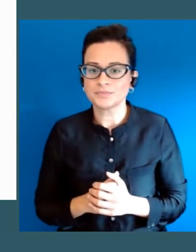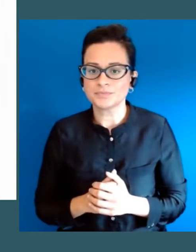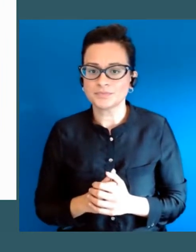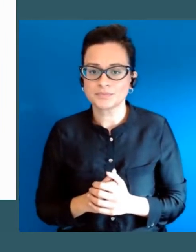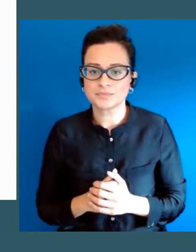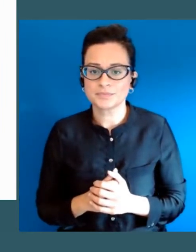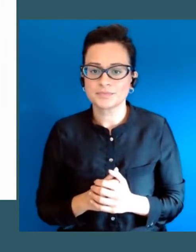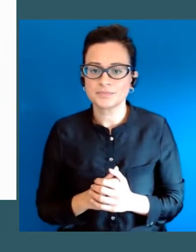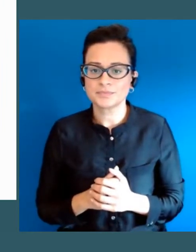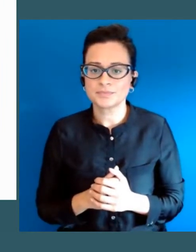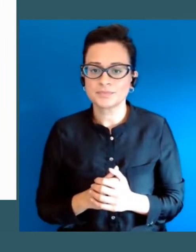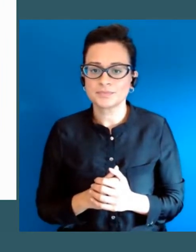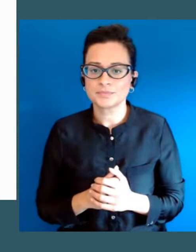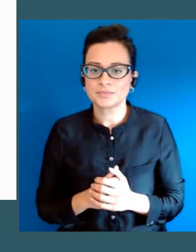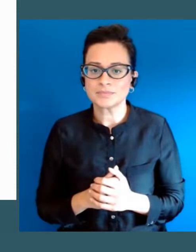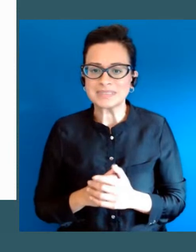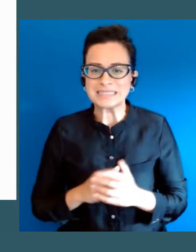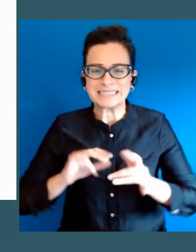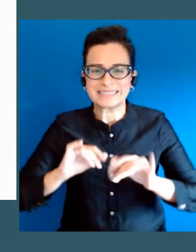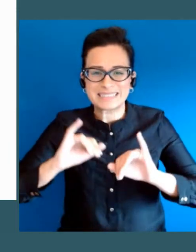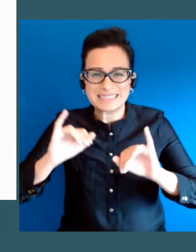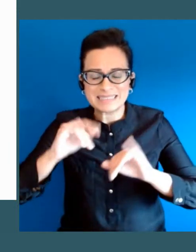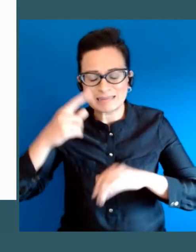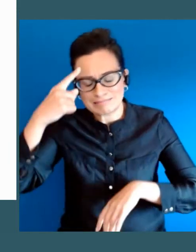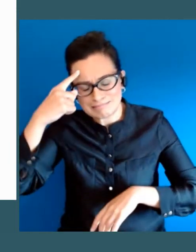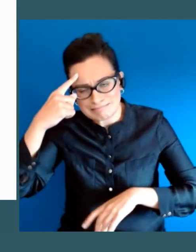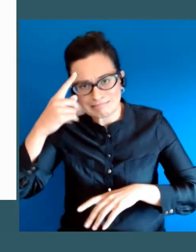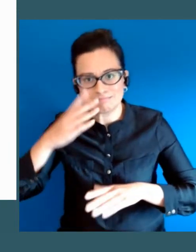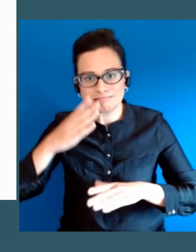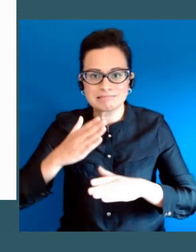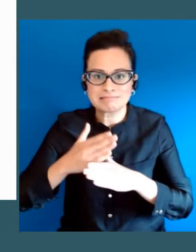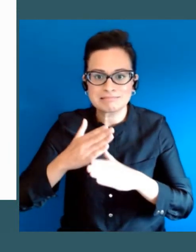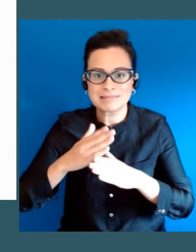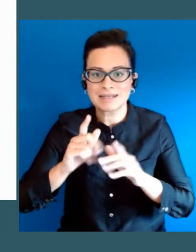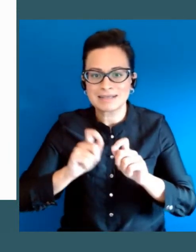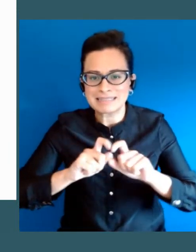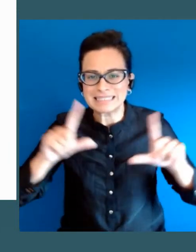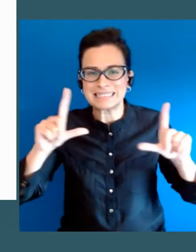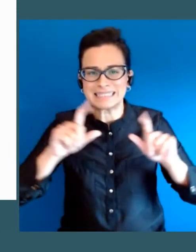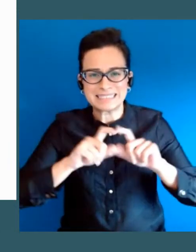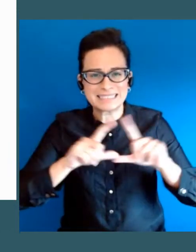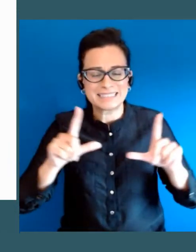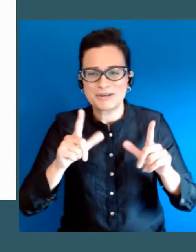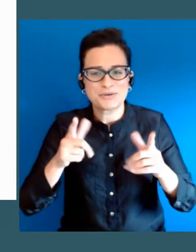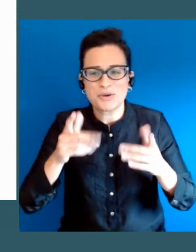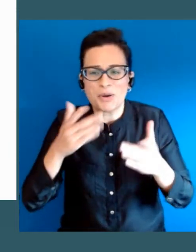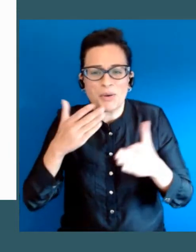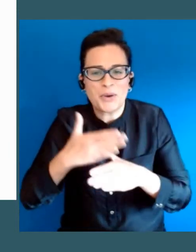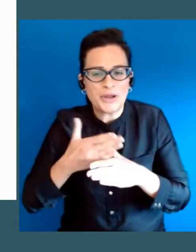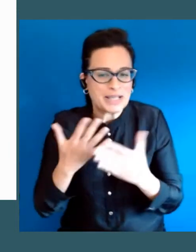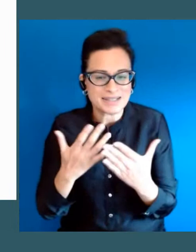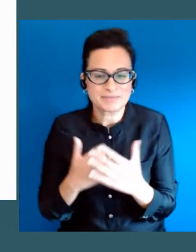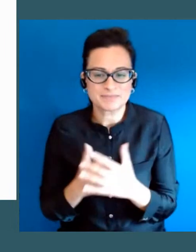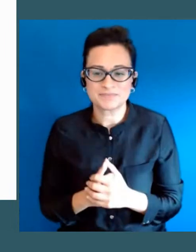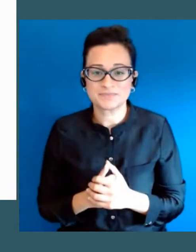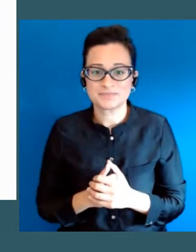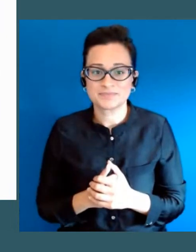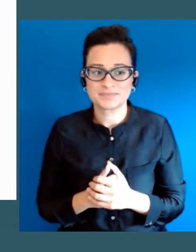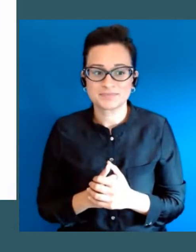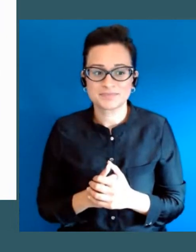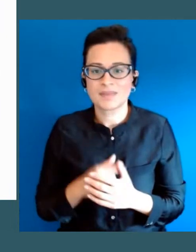Oh no, this is not ideal. It's not letting me move